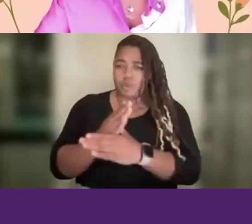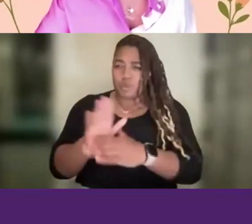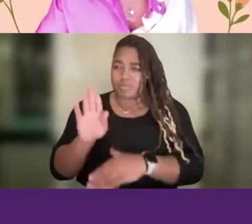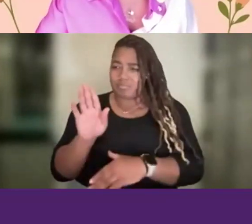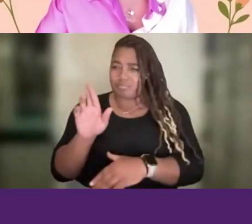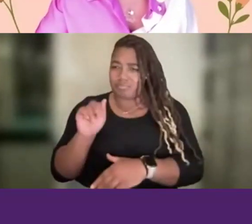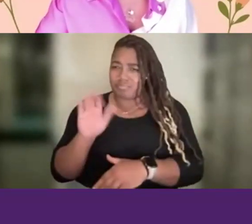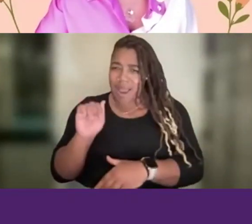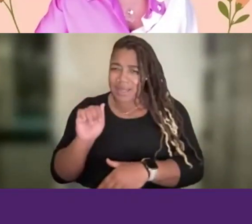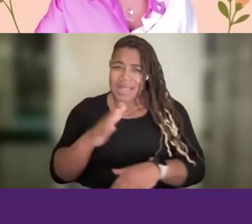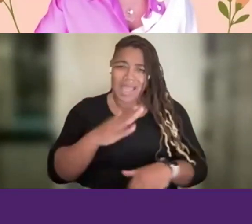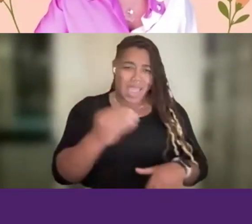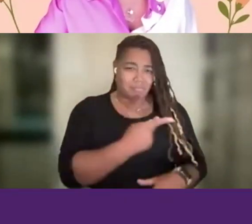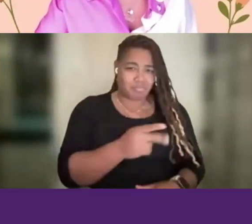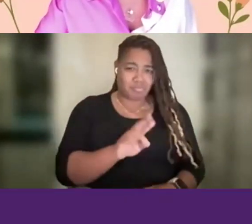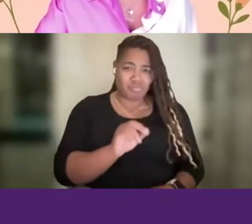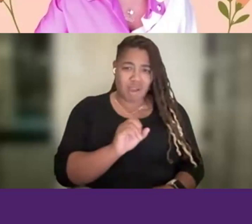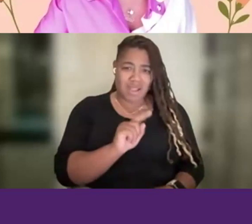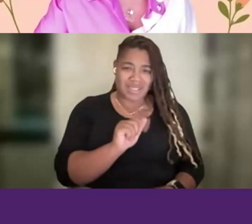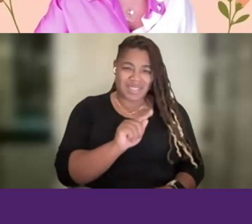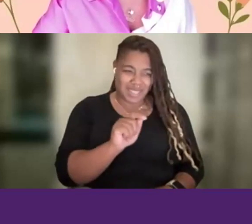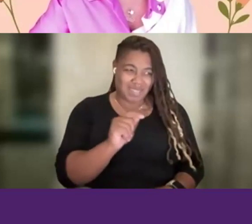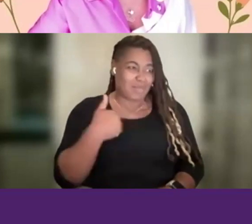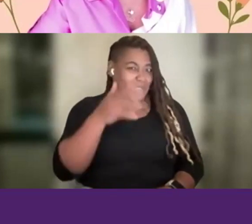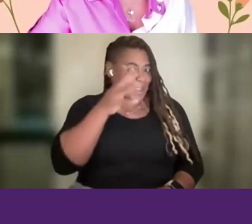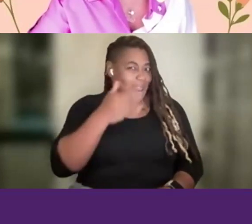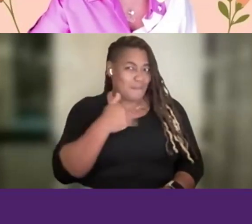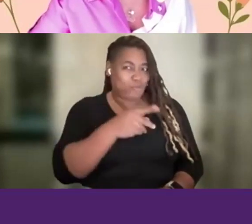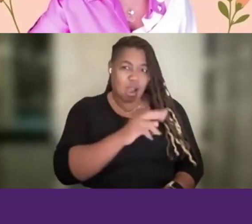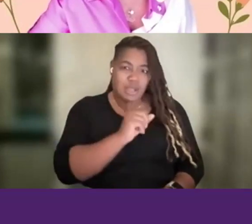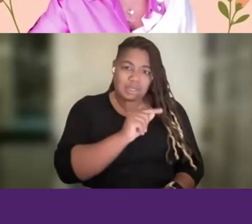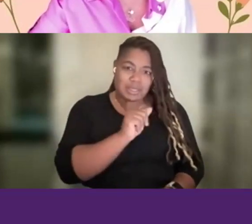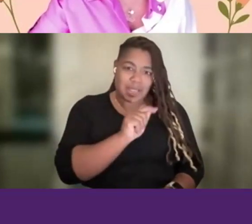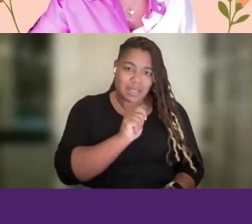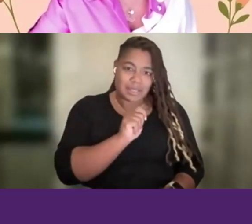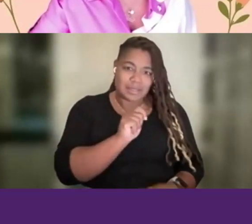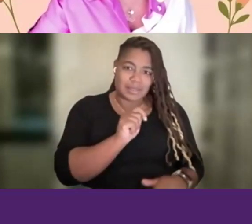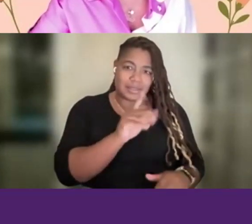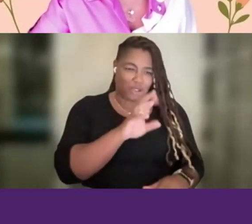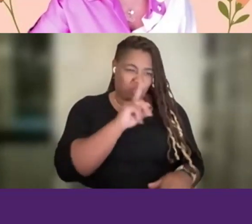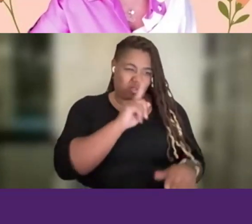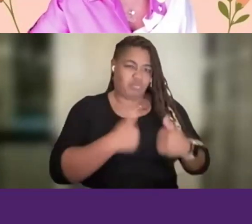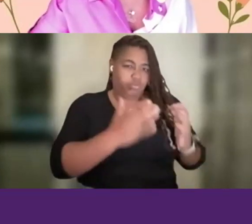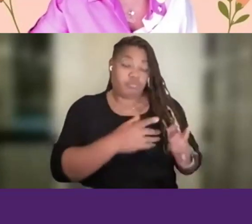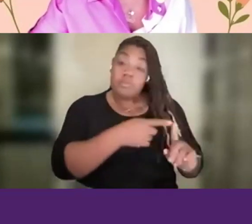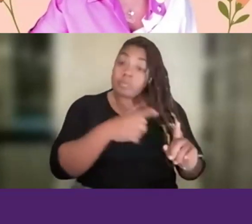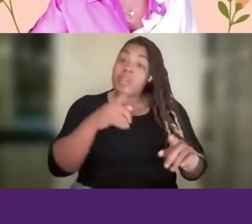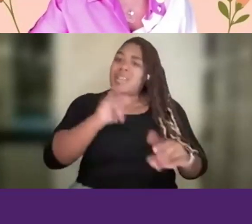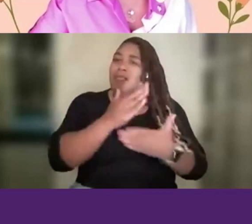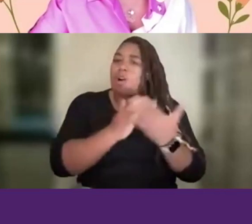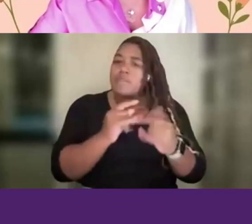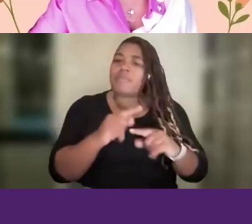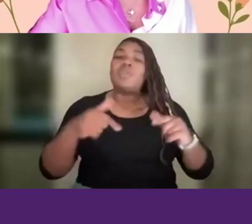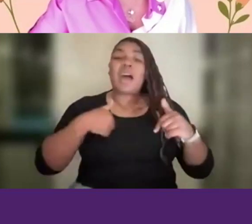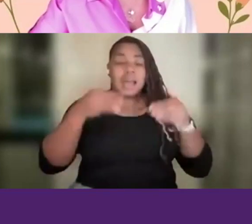BRCA1. And my dad is a prostate cancer survivor, so that's another part of it. I chose to have a